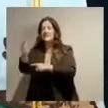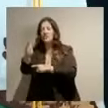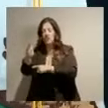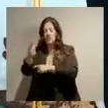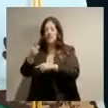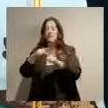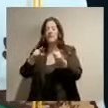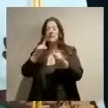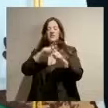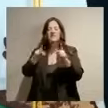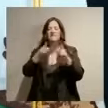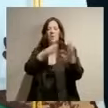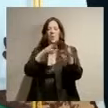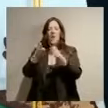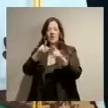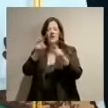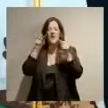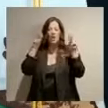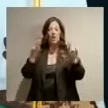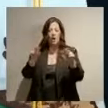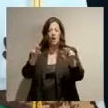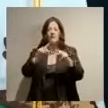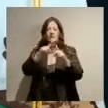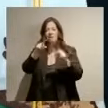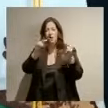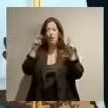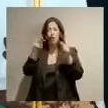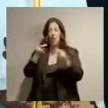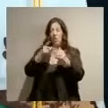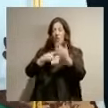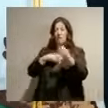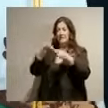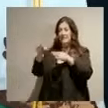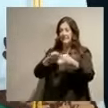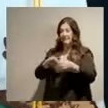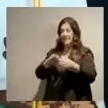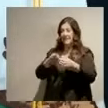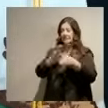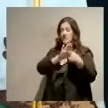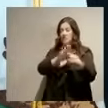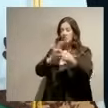number of ways to slice this, but if you look at it from that perspective, there are